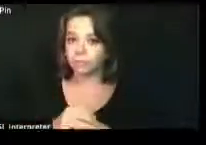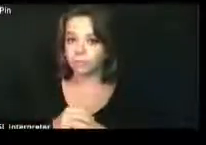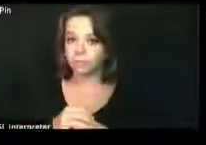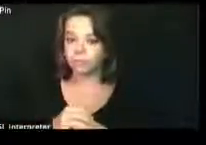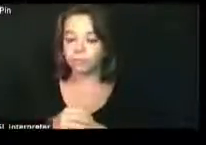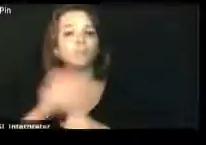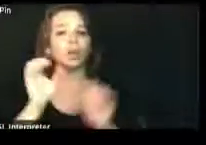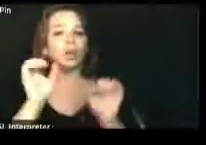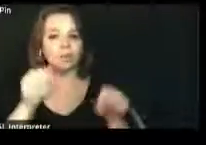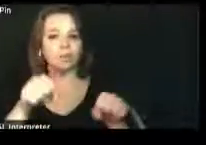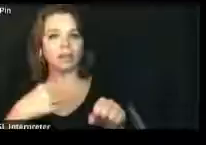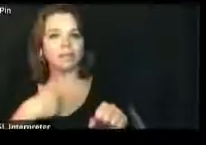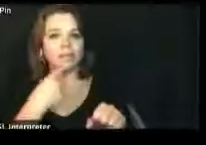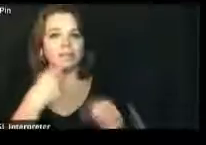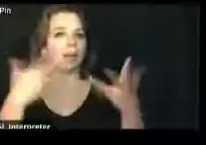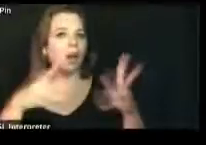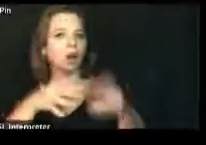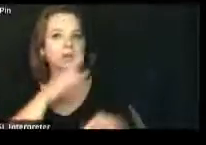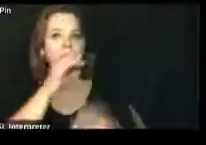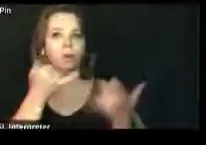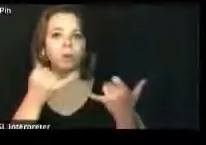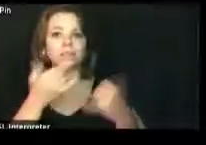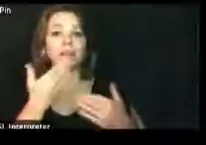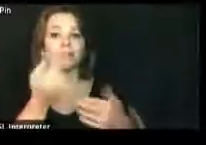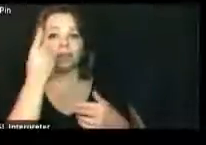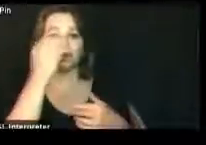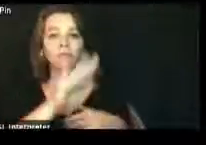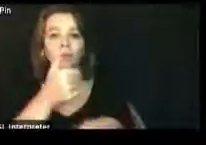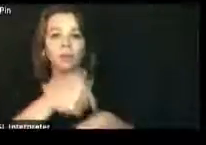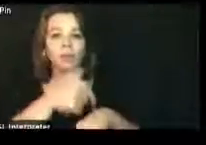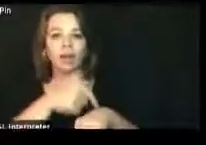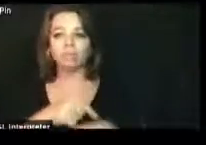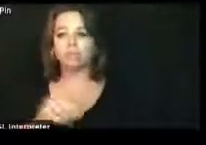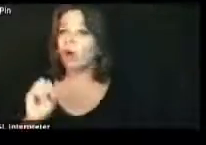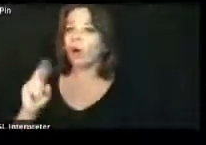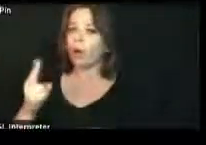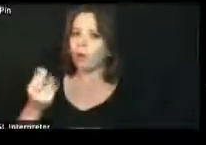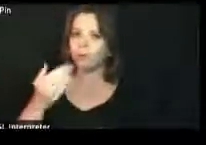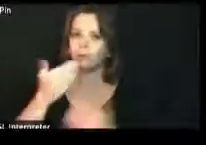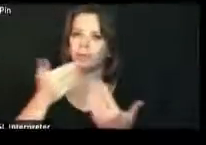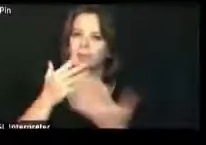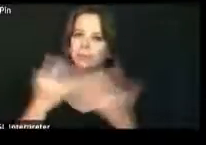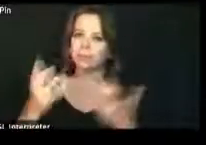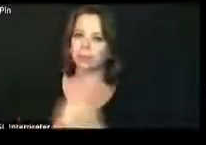Yes, I said I already spoke today. Thank you for your time. Oh, well, thank you so much.